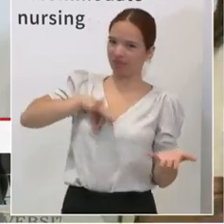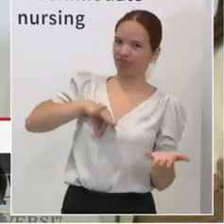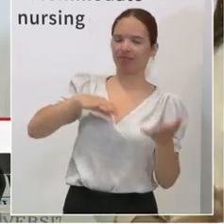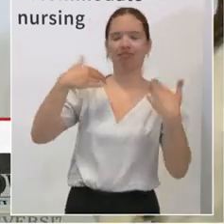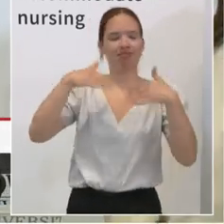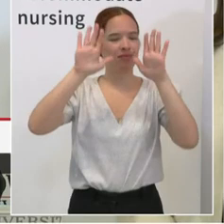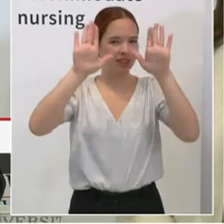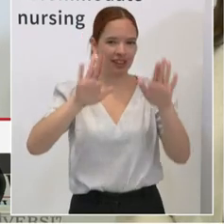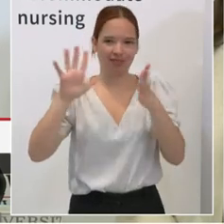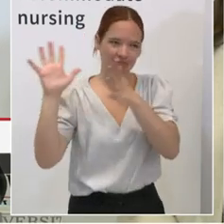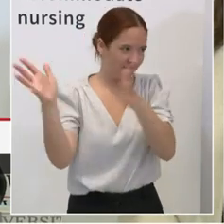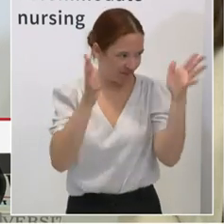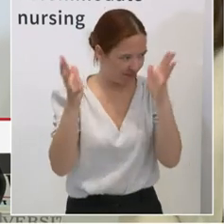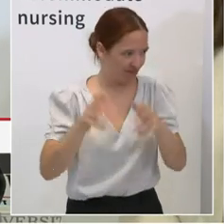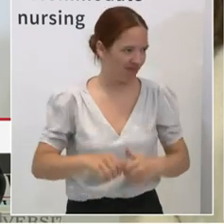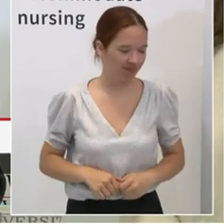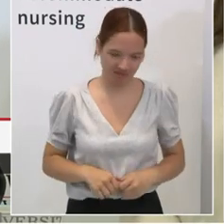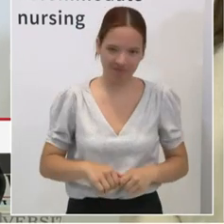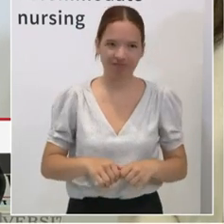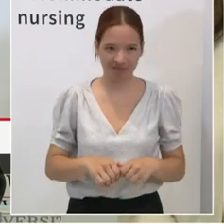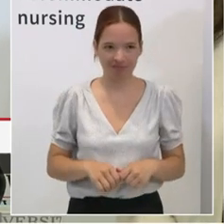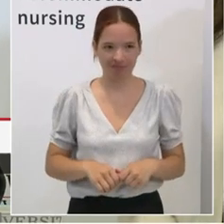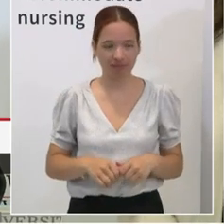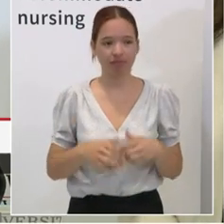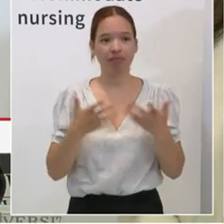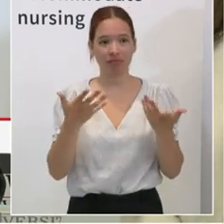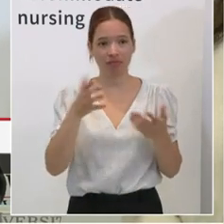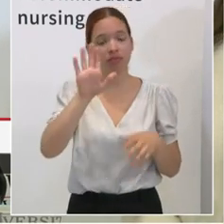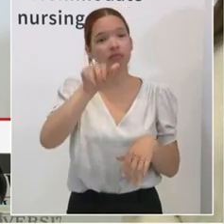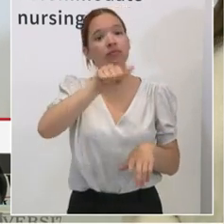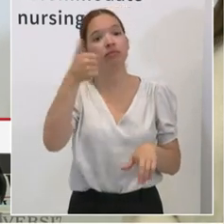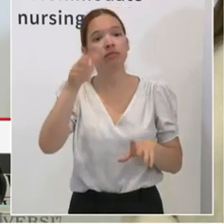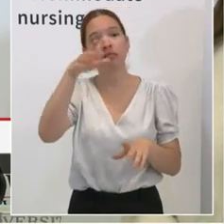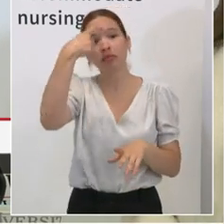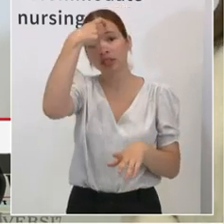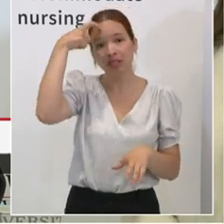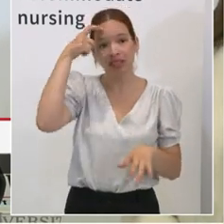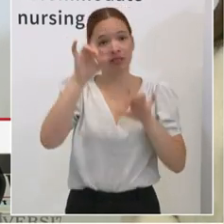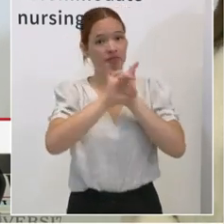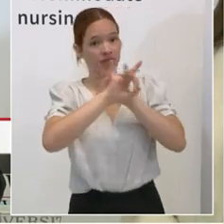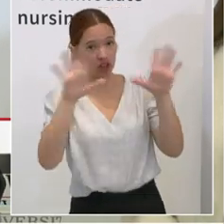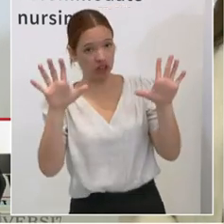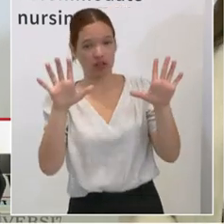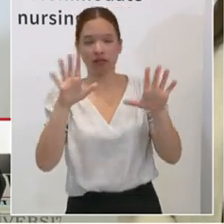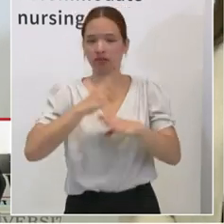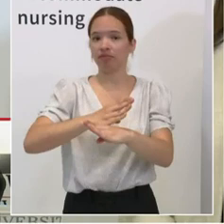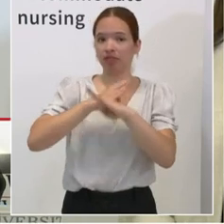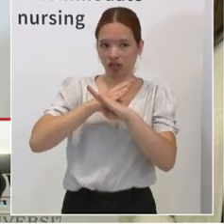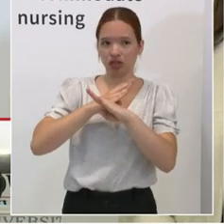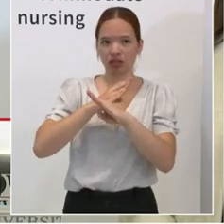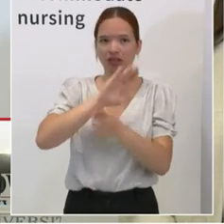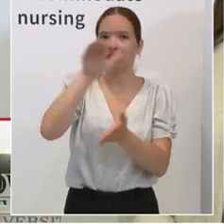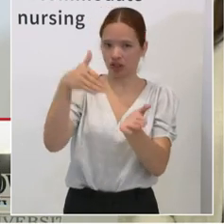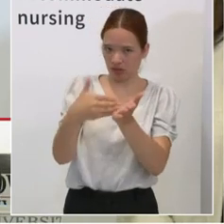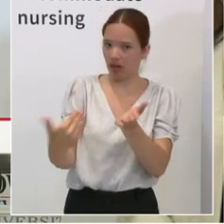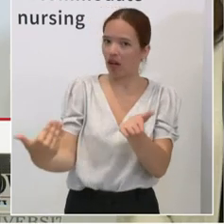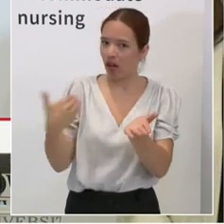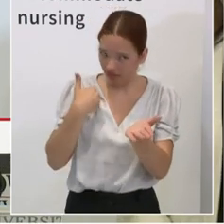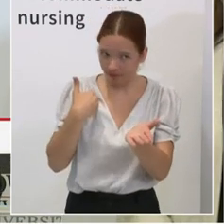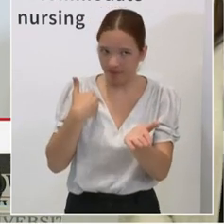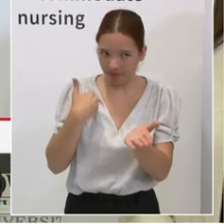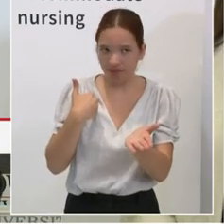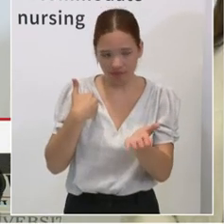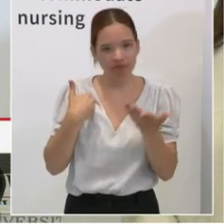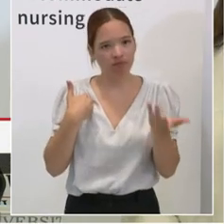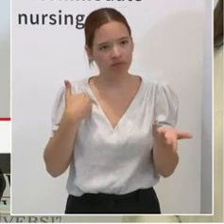Our Trauma and Violence Prevention Center of Excellence has engaged over 100 district youth in violence prevention education